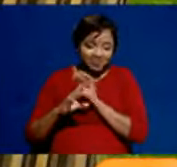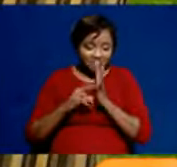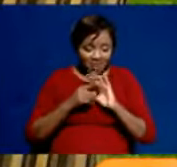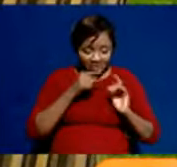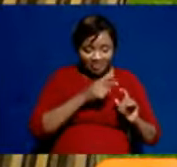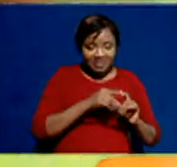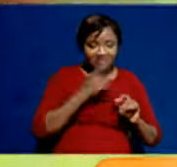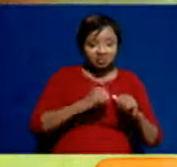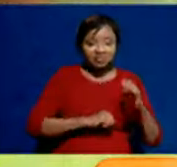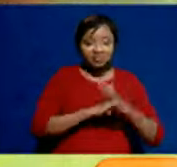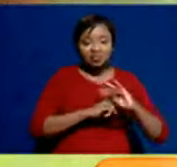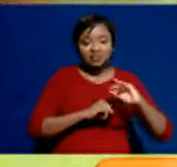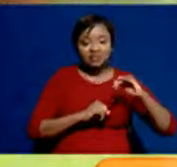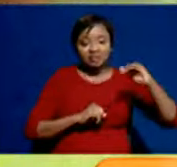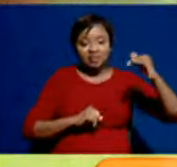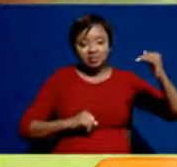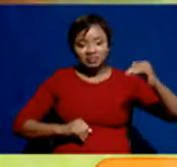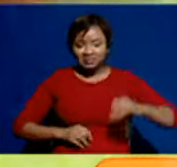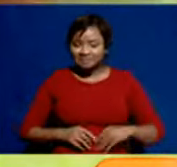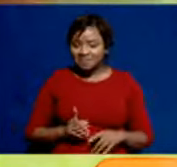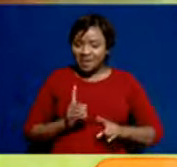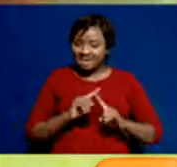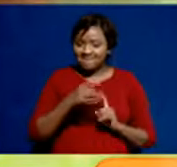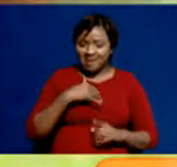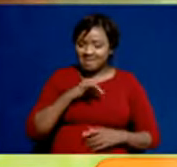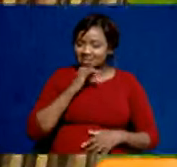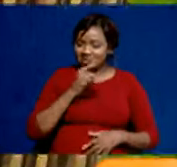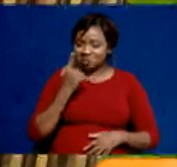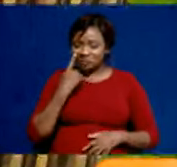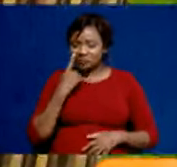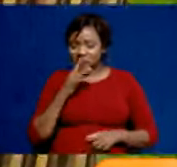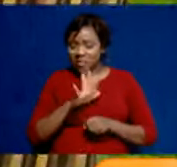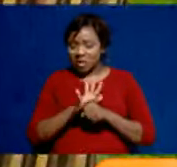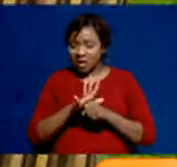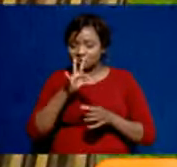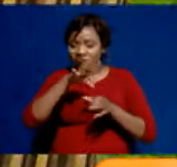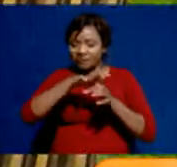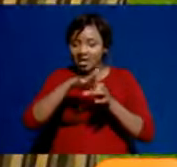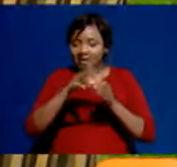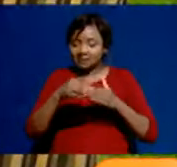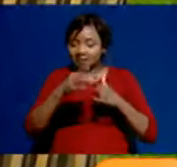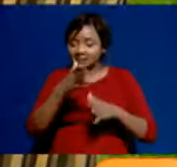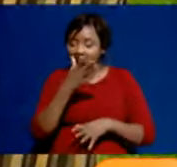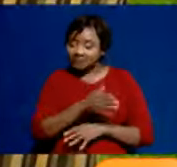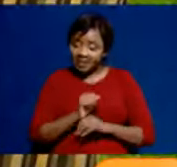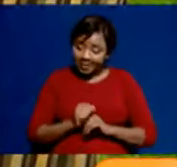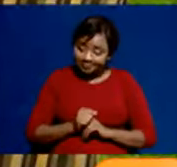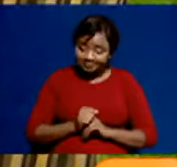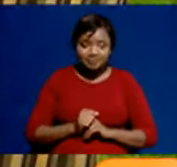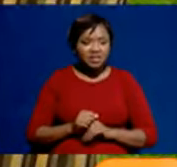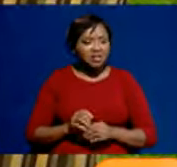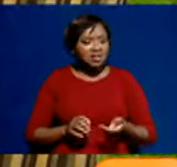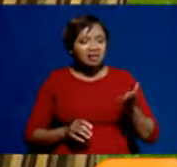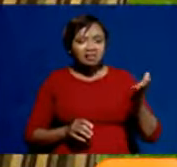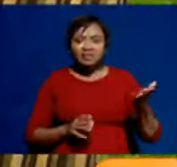and its diaspora. But I don't see a lot of elected leaders in the meetings you've had. It's a caucus of the